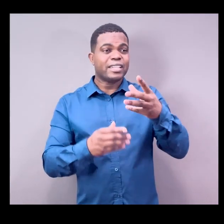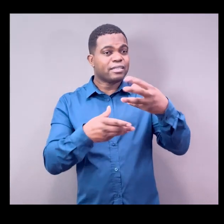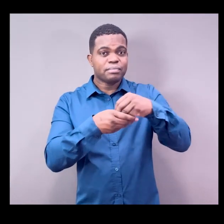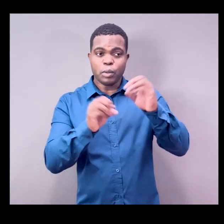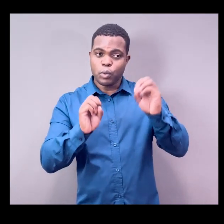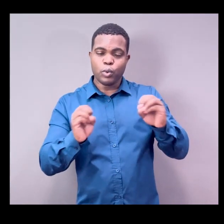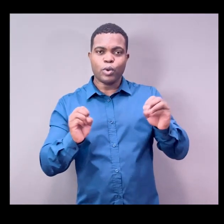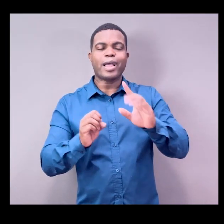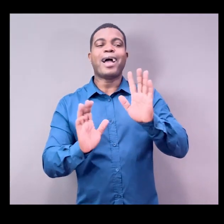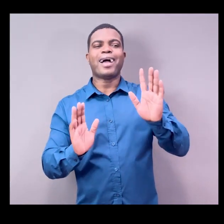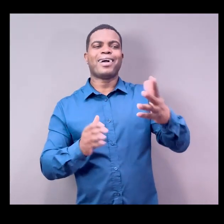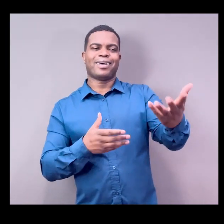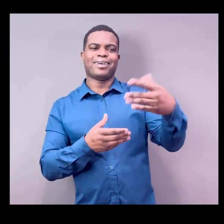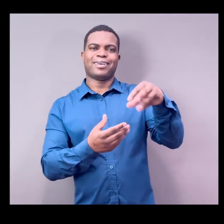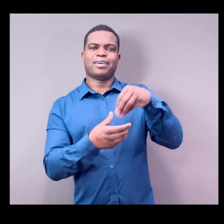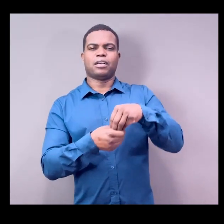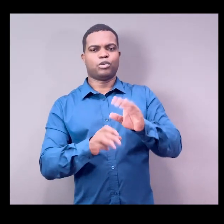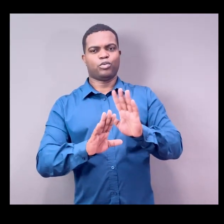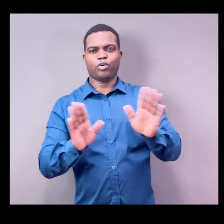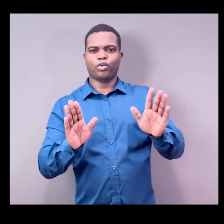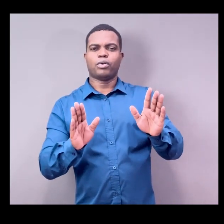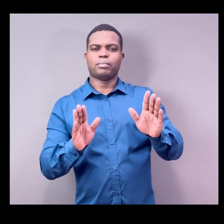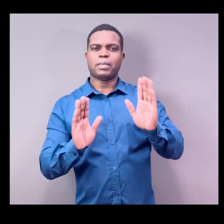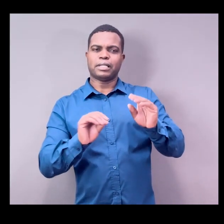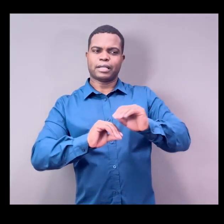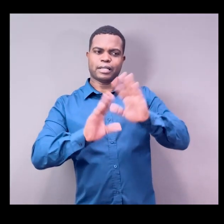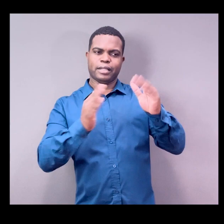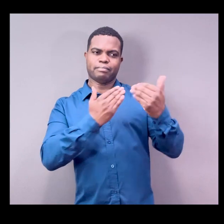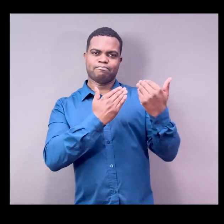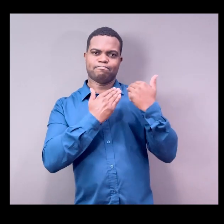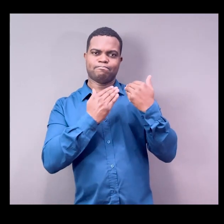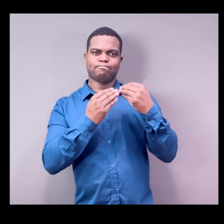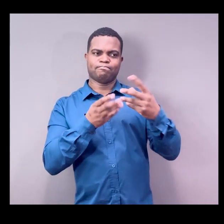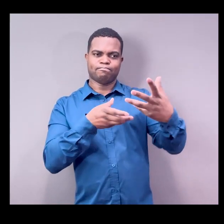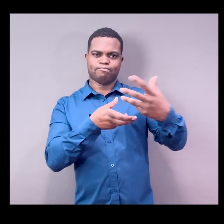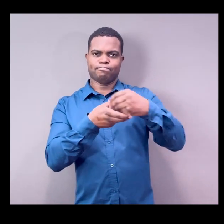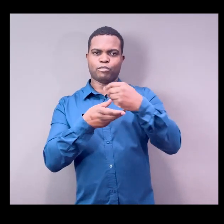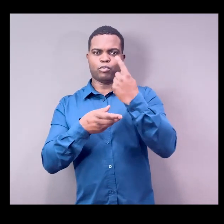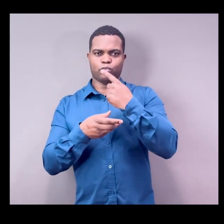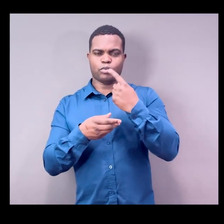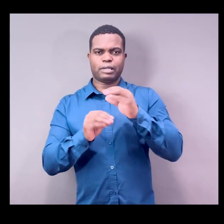them in the first place. So you need to avoid tokenism.